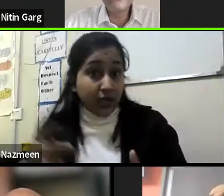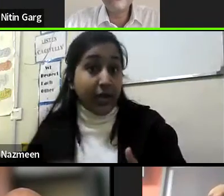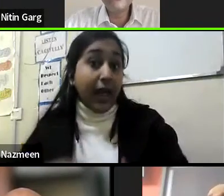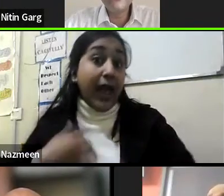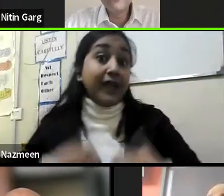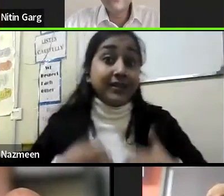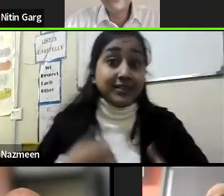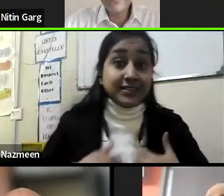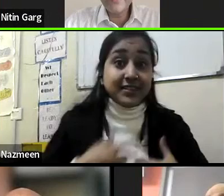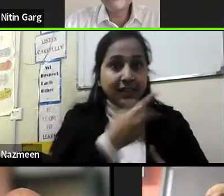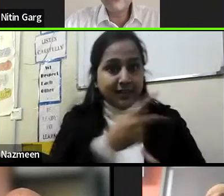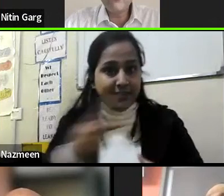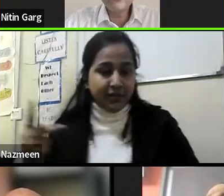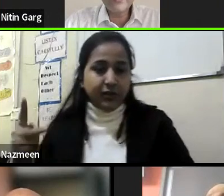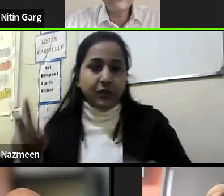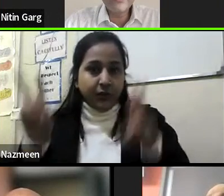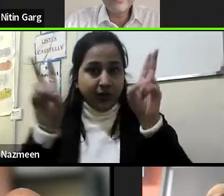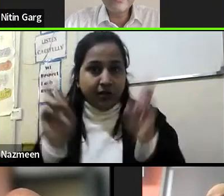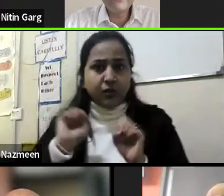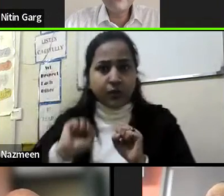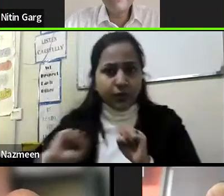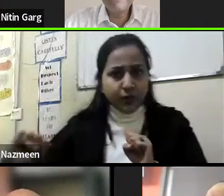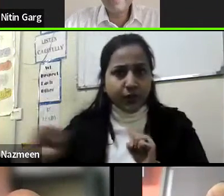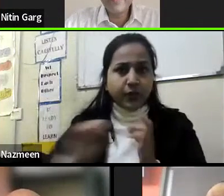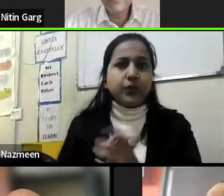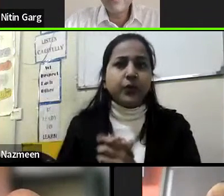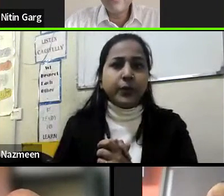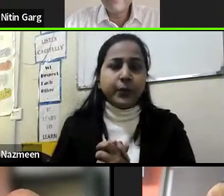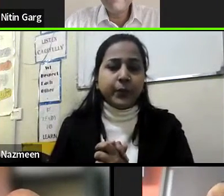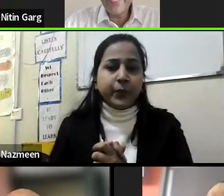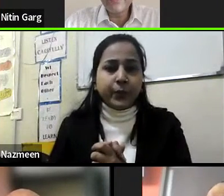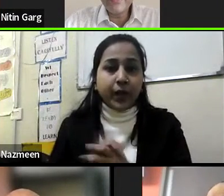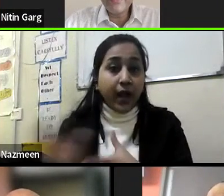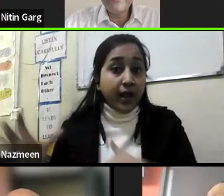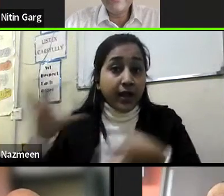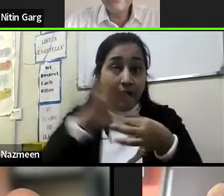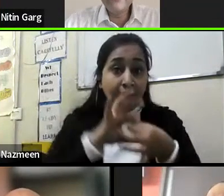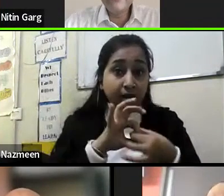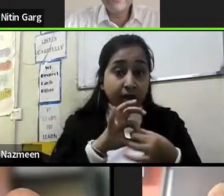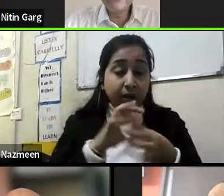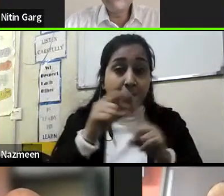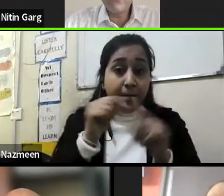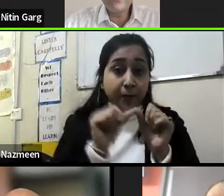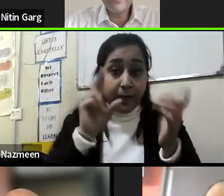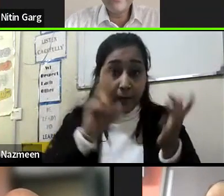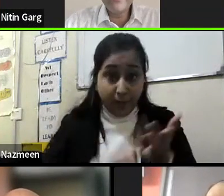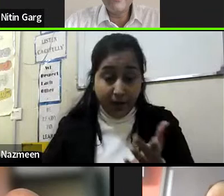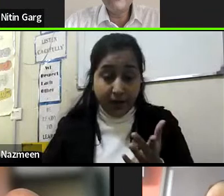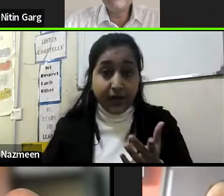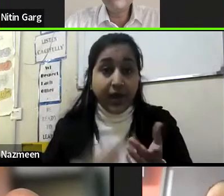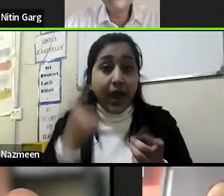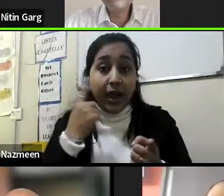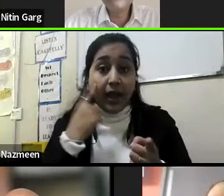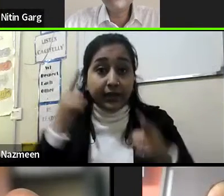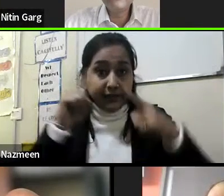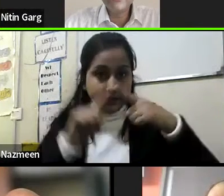fintechs. He has been also associated with Pan IIT Reach for